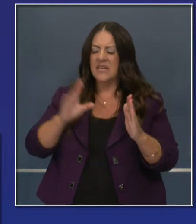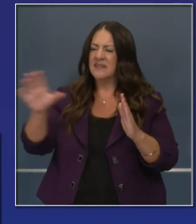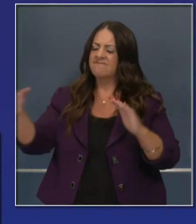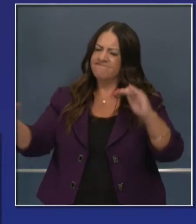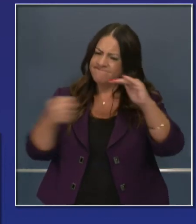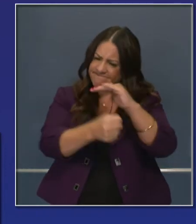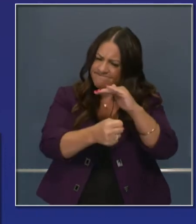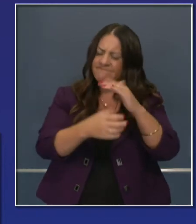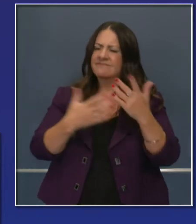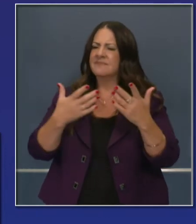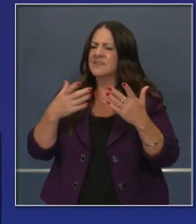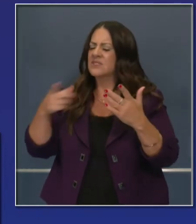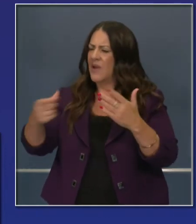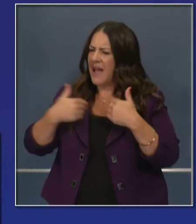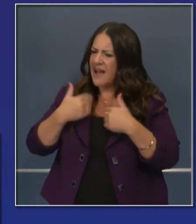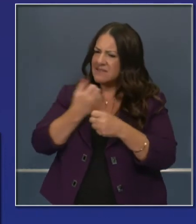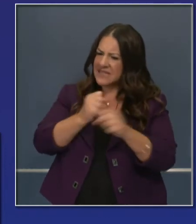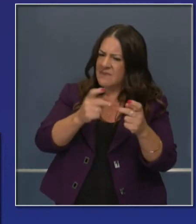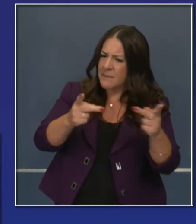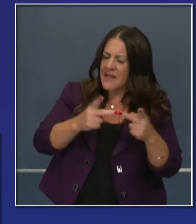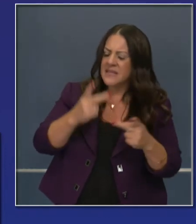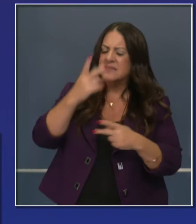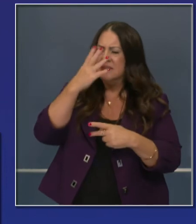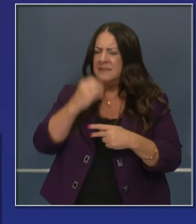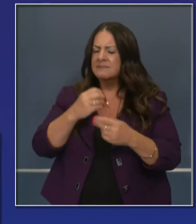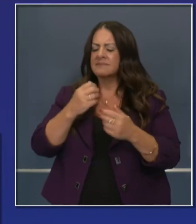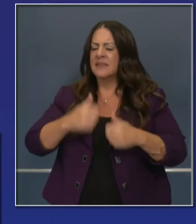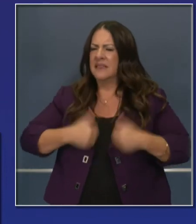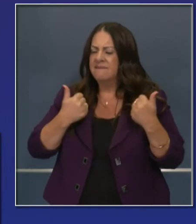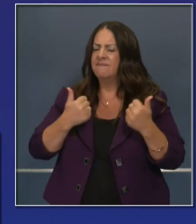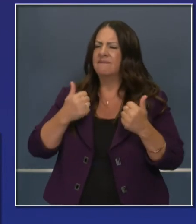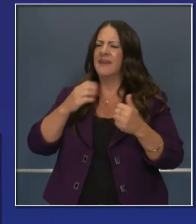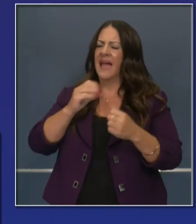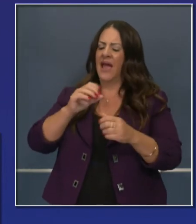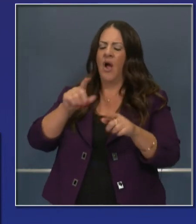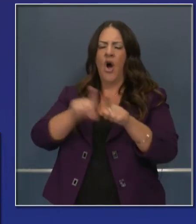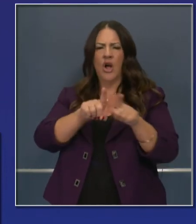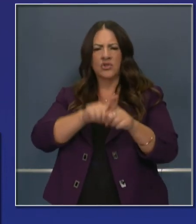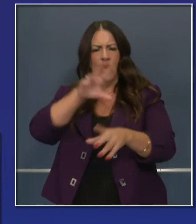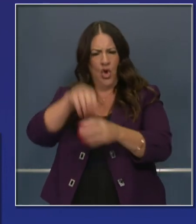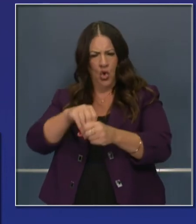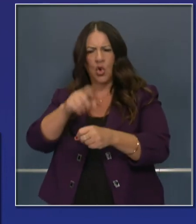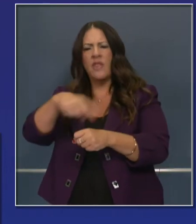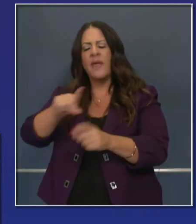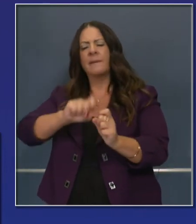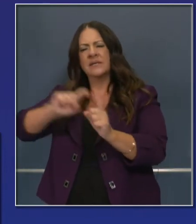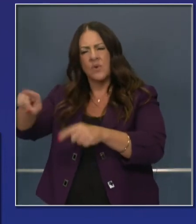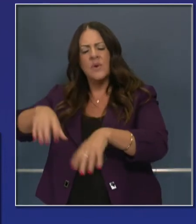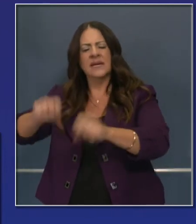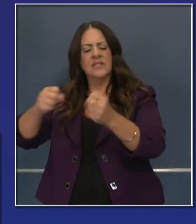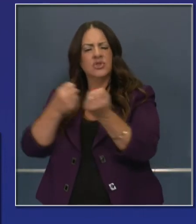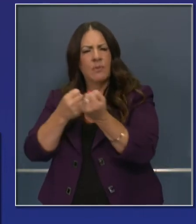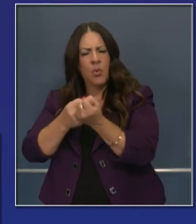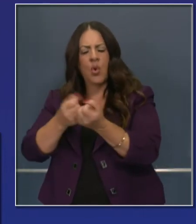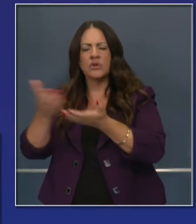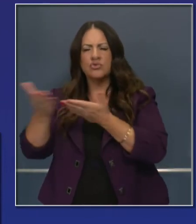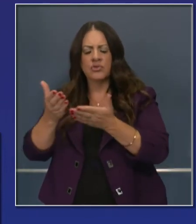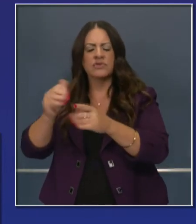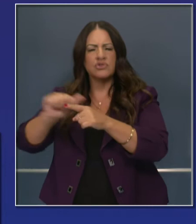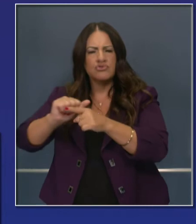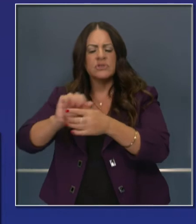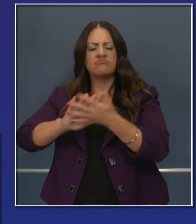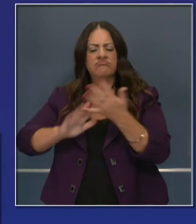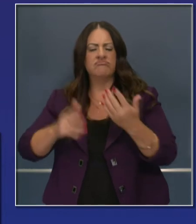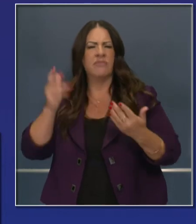services. This is a frame towards transitioning people into some sense of optimism and permanence in